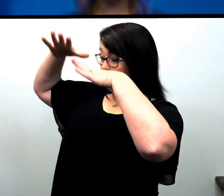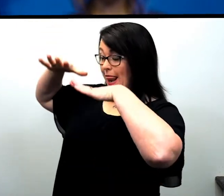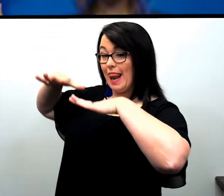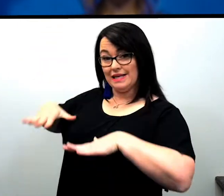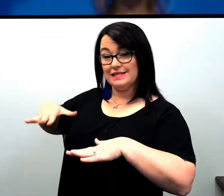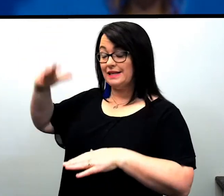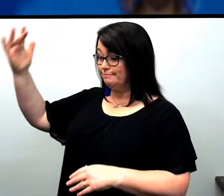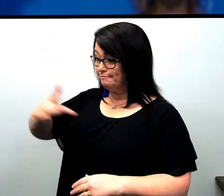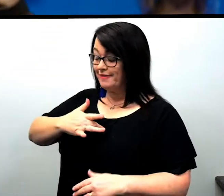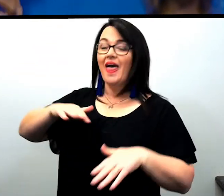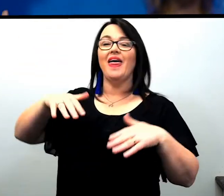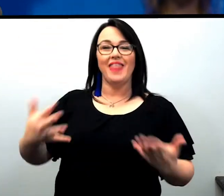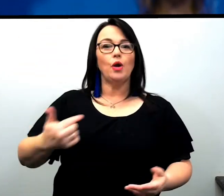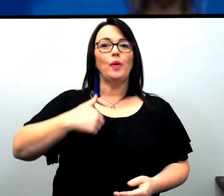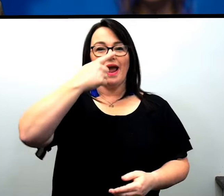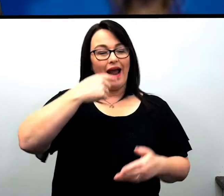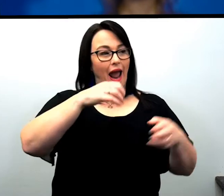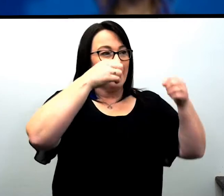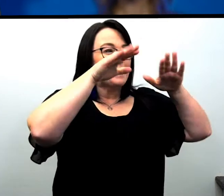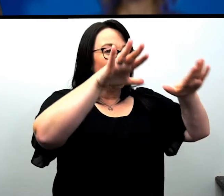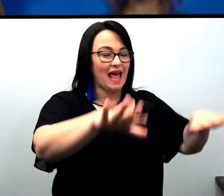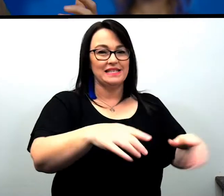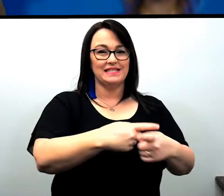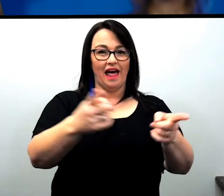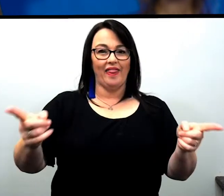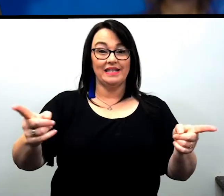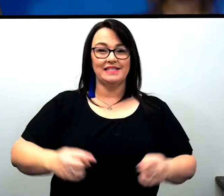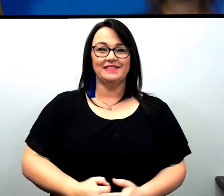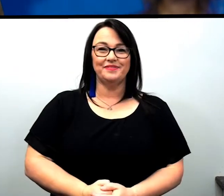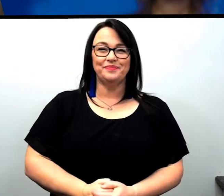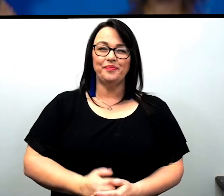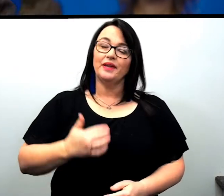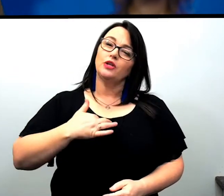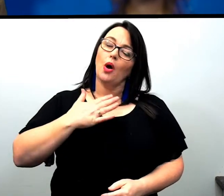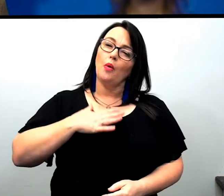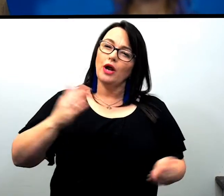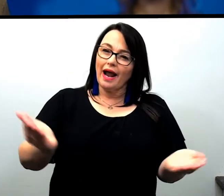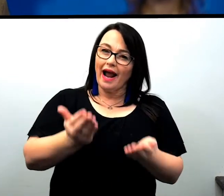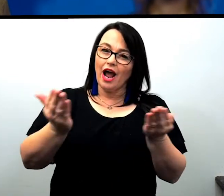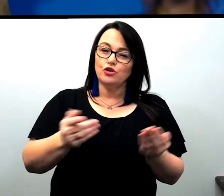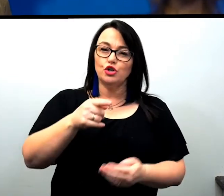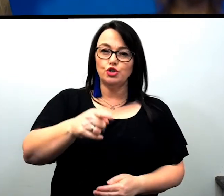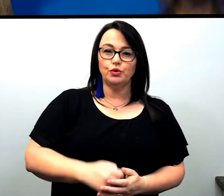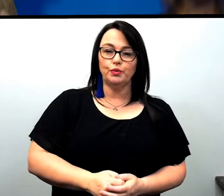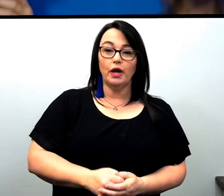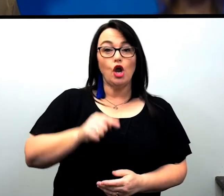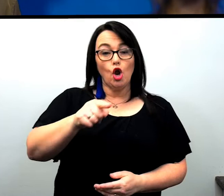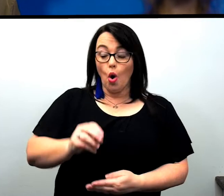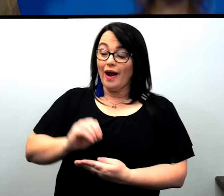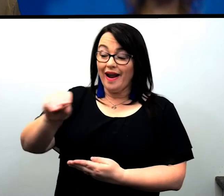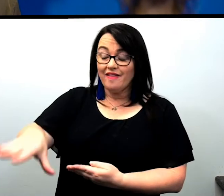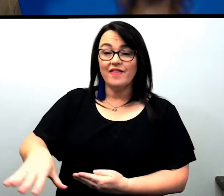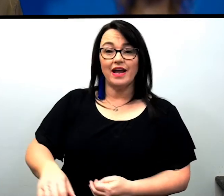God's grace, He blesses us so that we can be a blessing to others. And so I want to encourage you in your giving and your honoring of God. Come on, let's